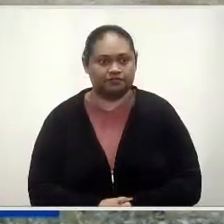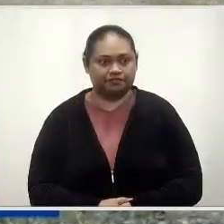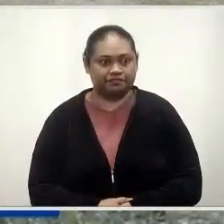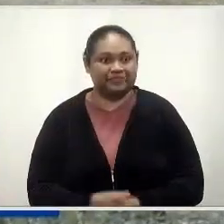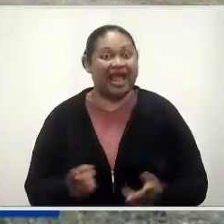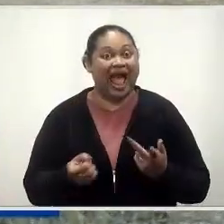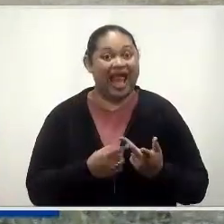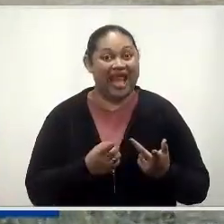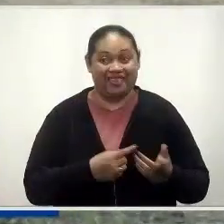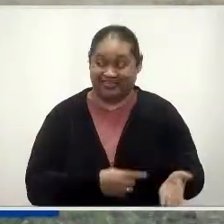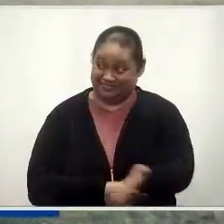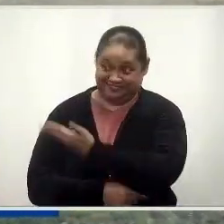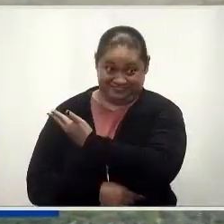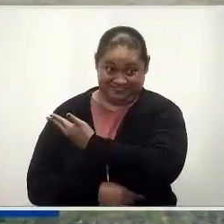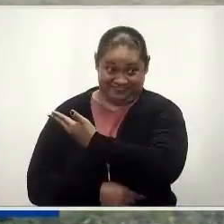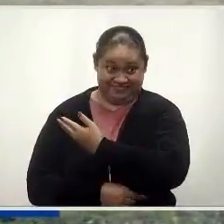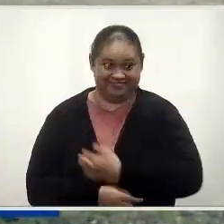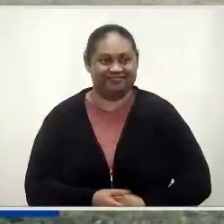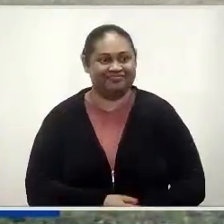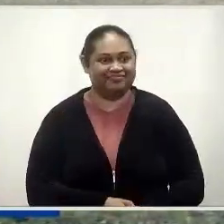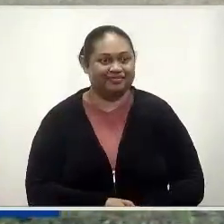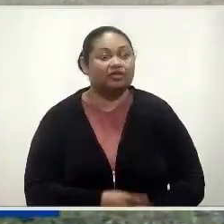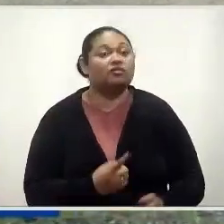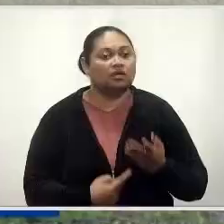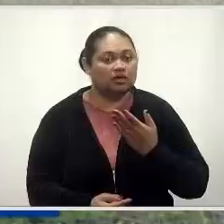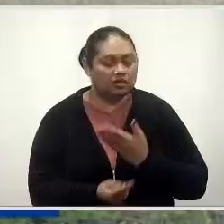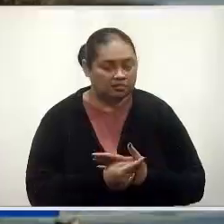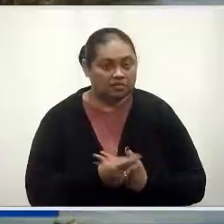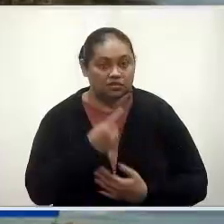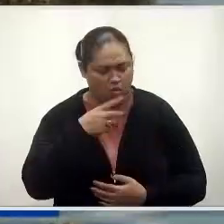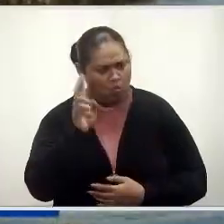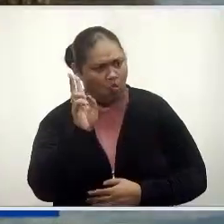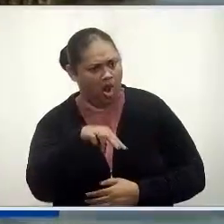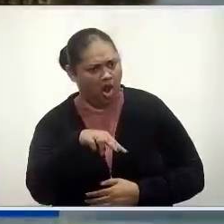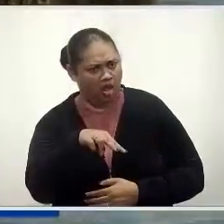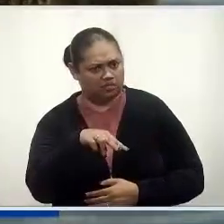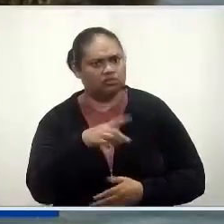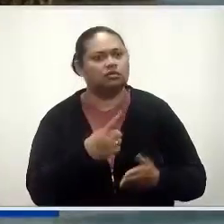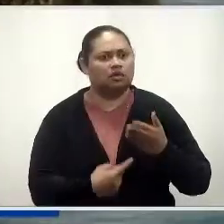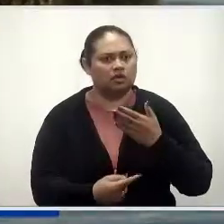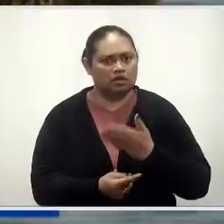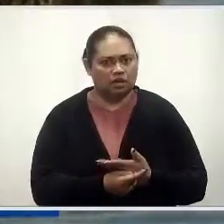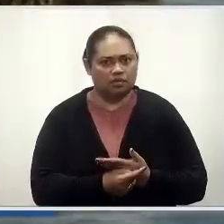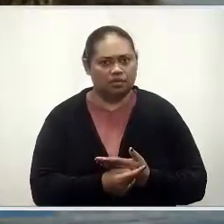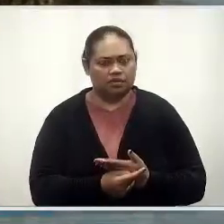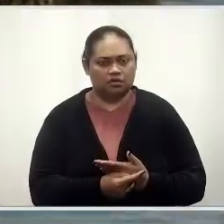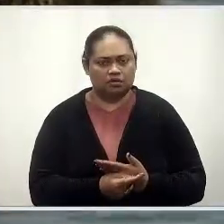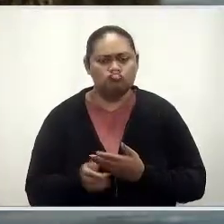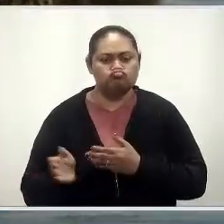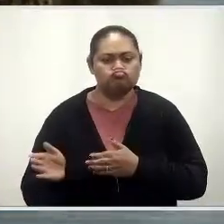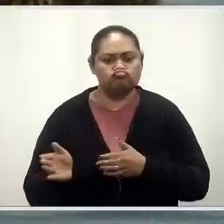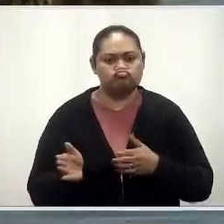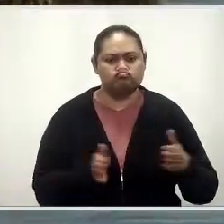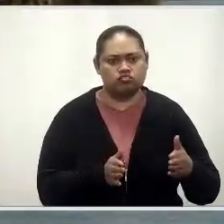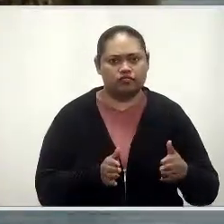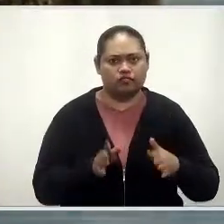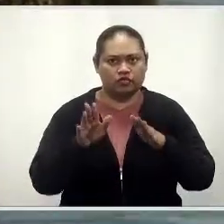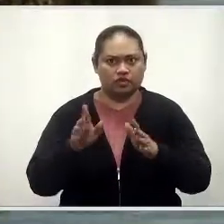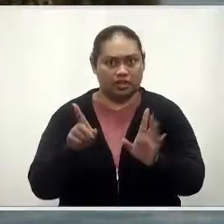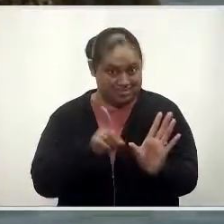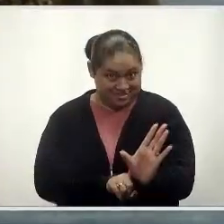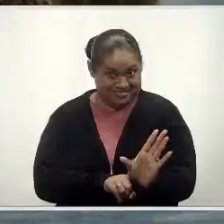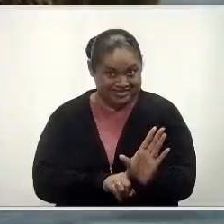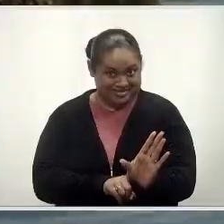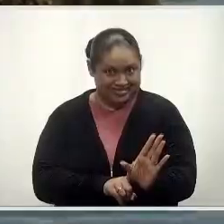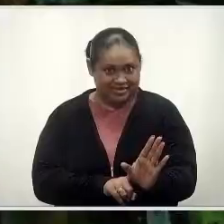Another villager, David Wise, says residents have been watching the shoreline retreat for years. When there's spring tide,